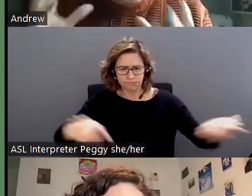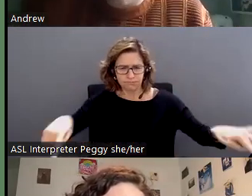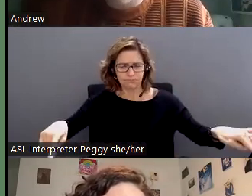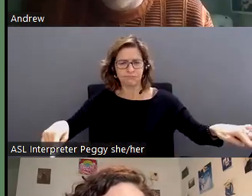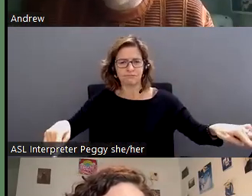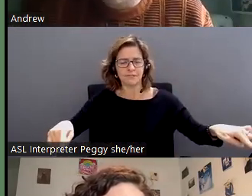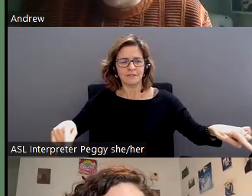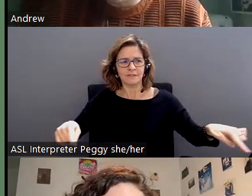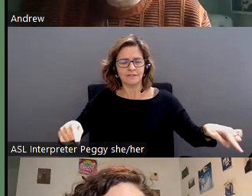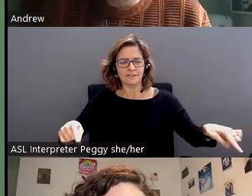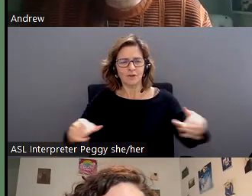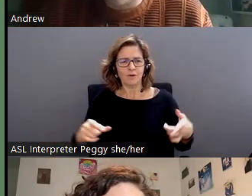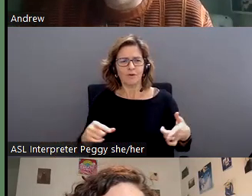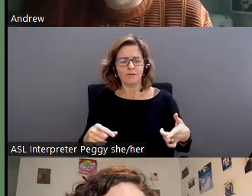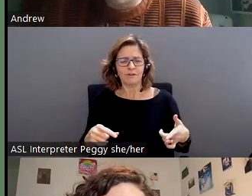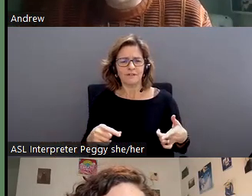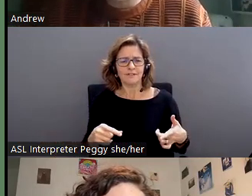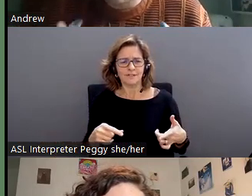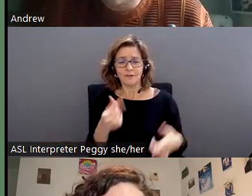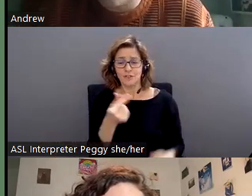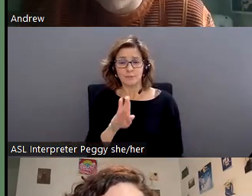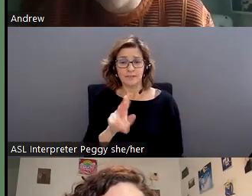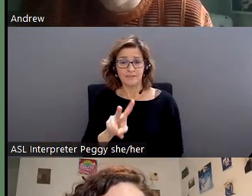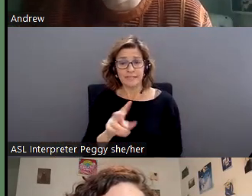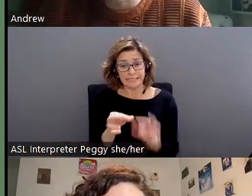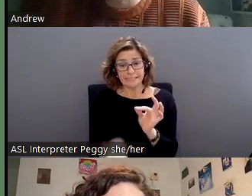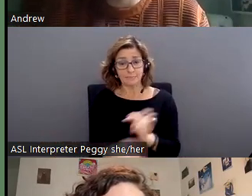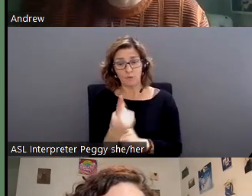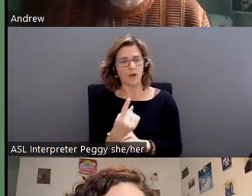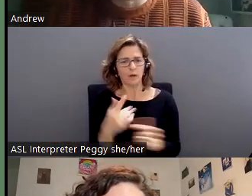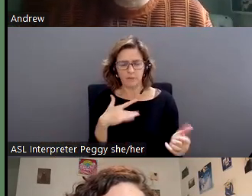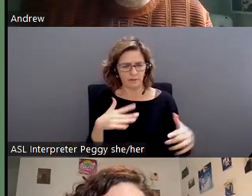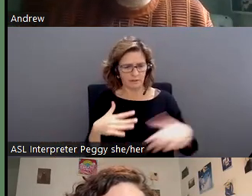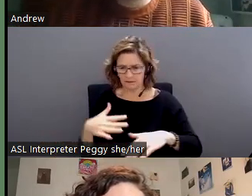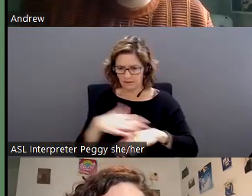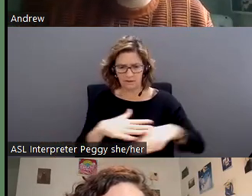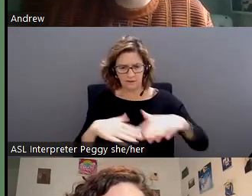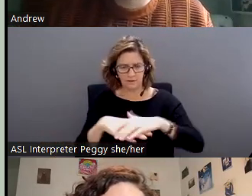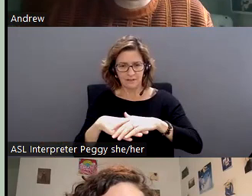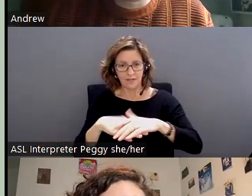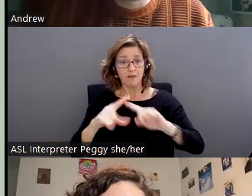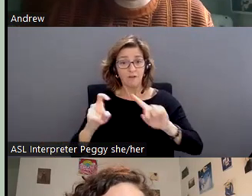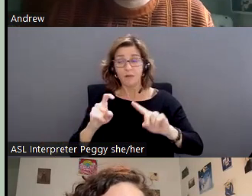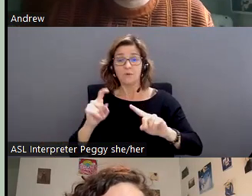often compounding forms of gender-based violence, even from the shelter system itself.